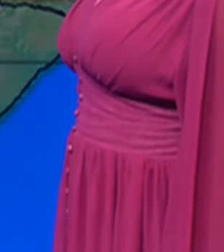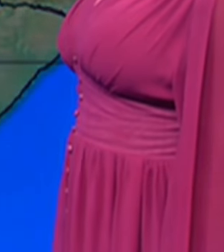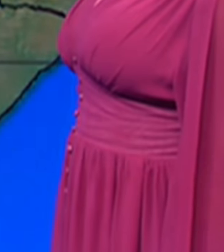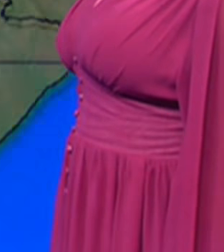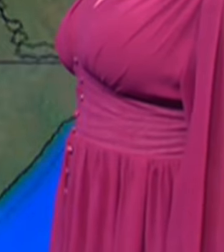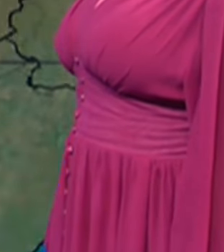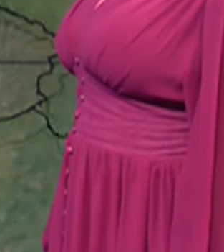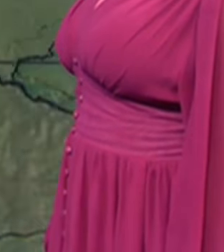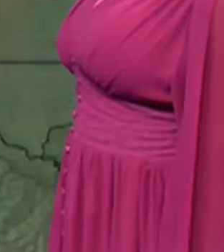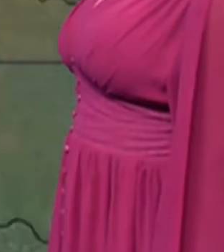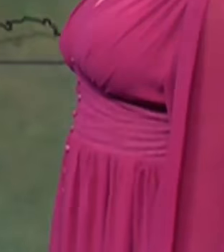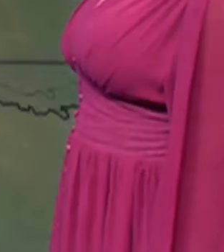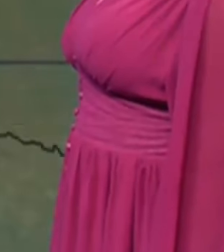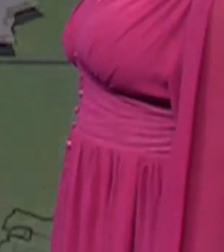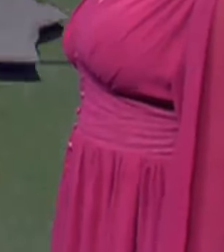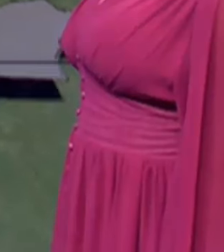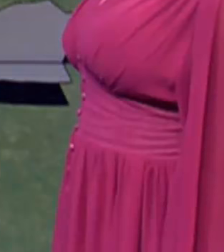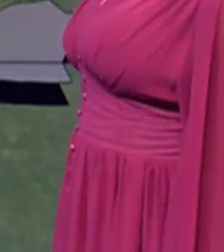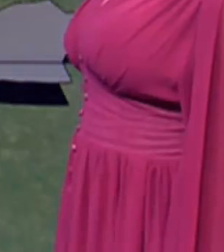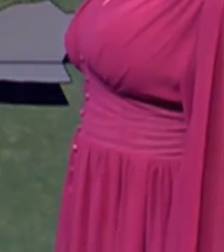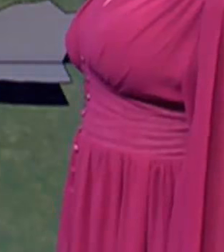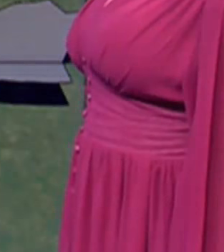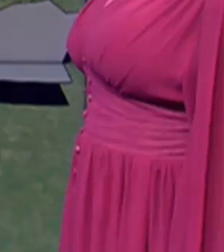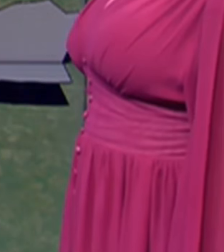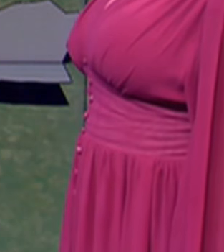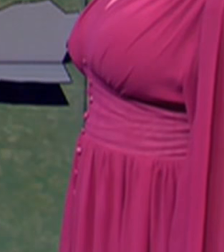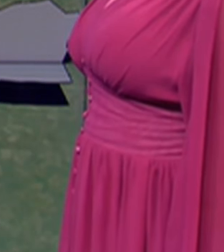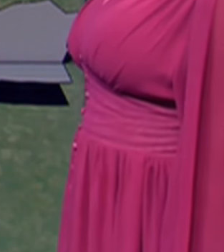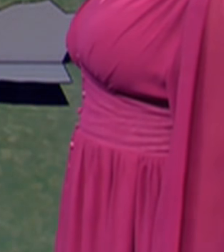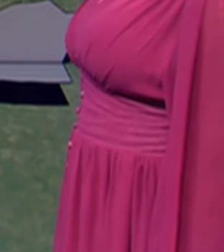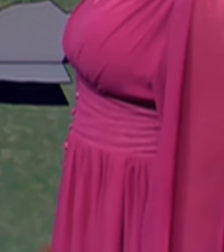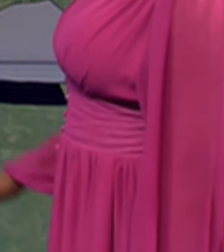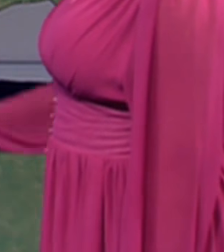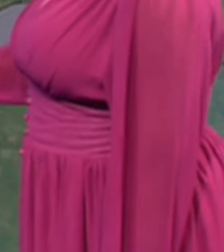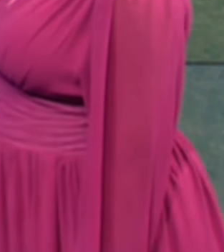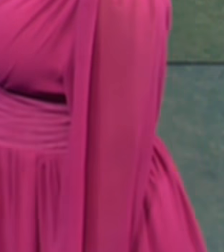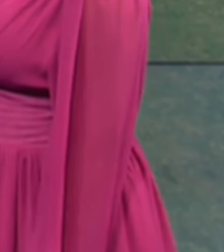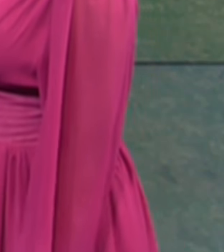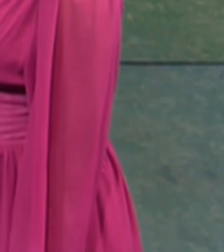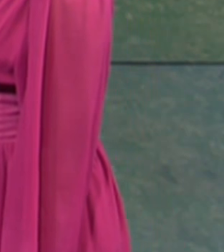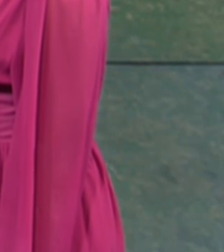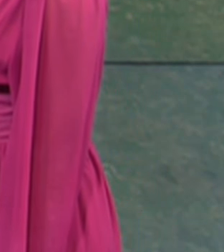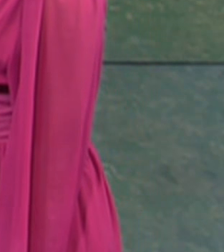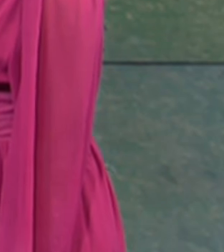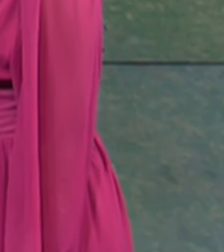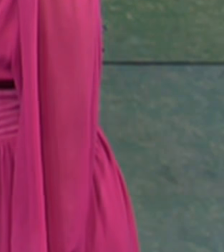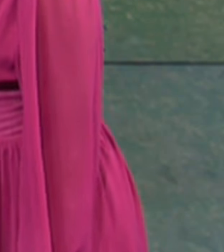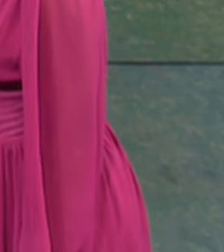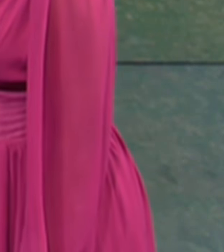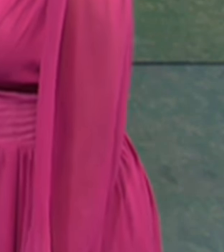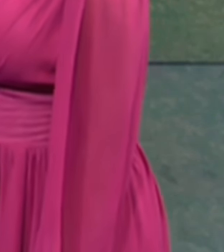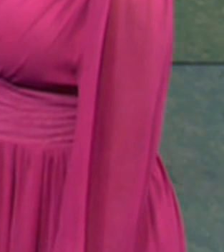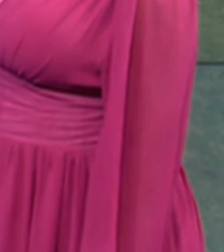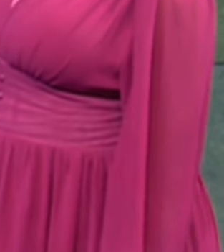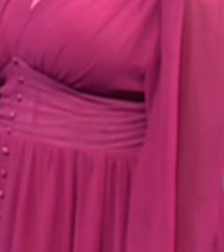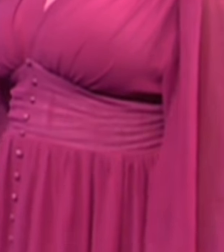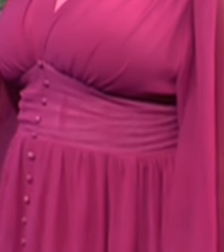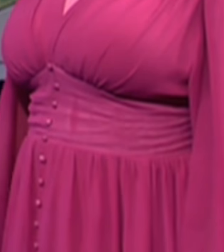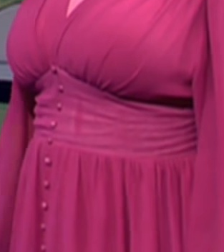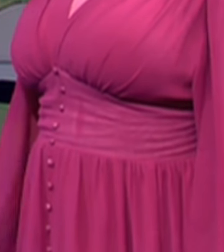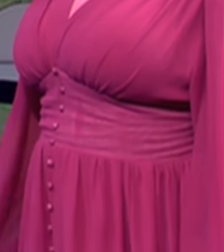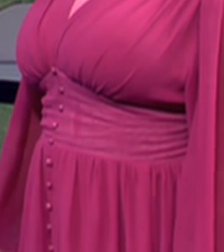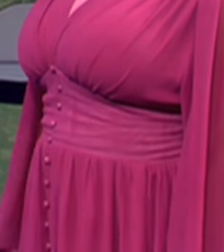re lebelela jalo go sasa re thoma gona Gauteng re lebelela gona go la Gauteng go tla ruthela re lebelela gona Pretoria ka tša masometharotee Johannesburg